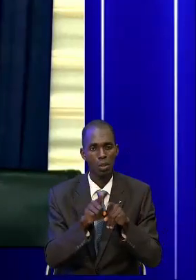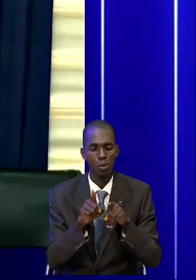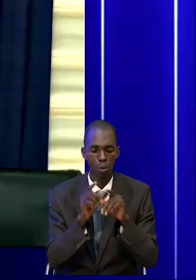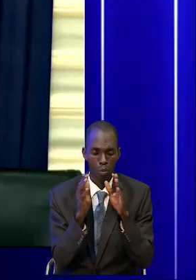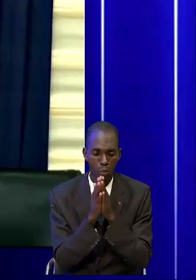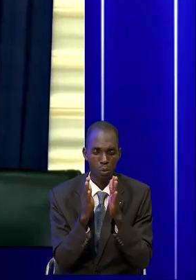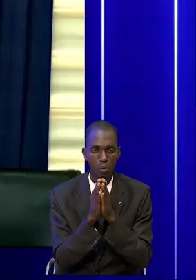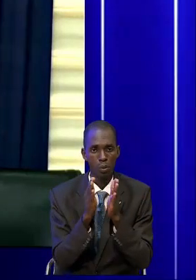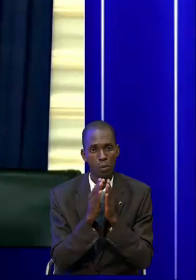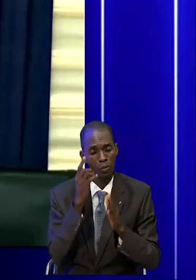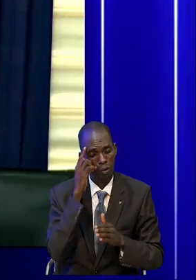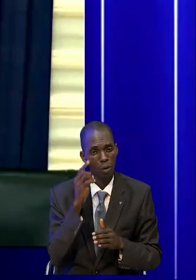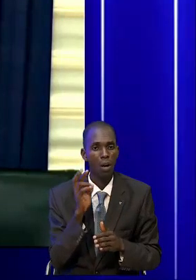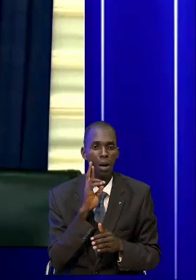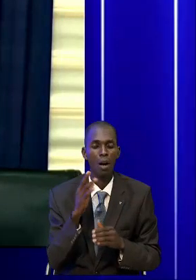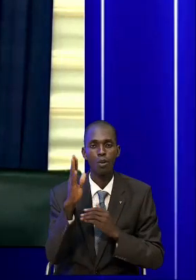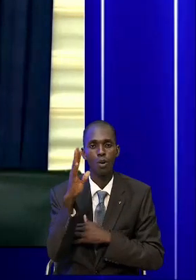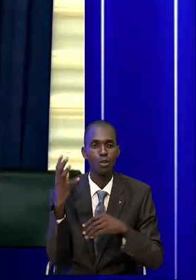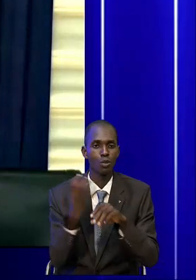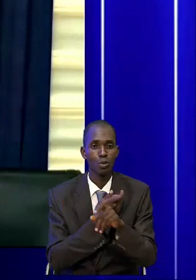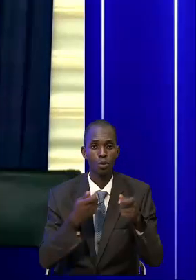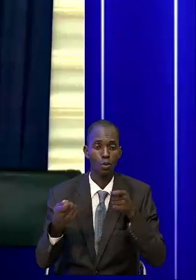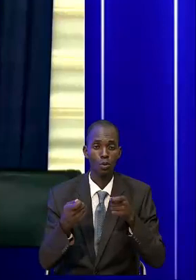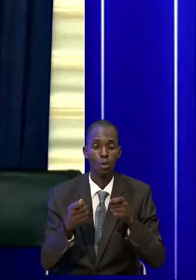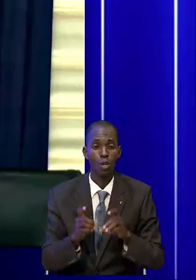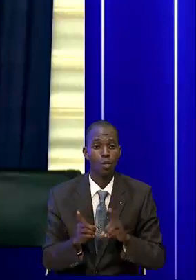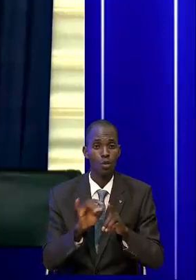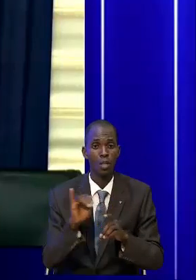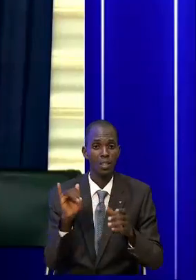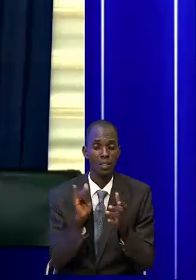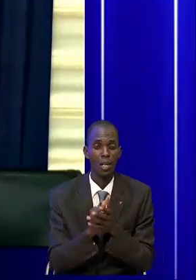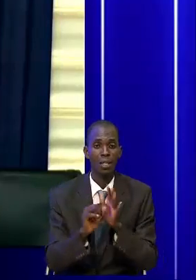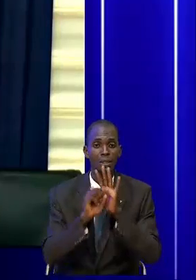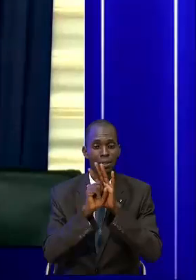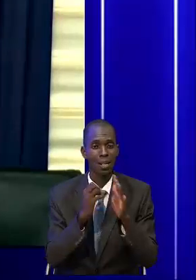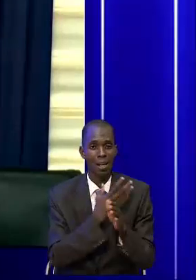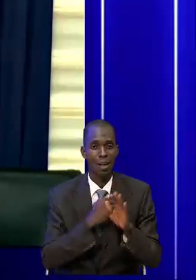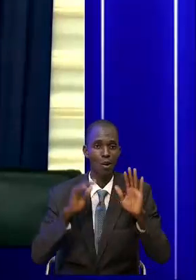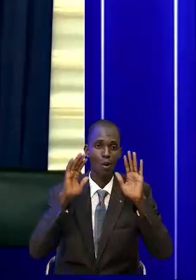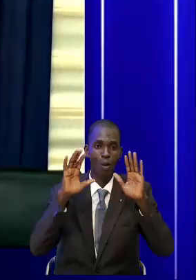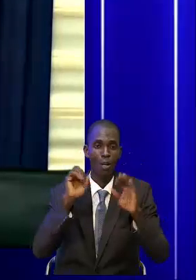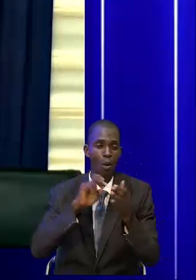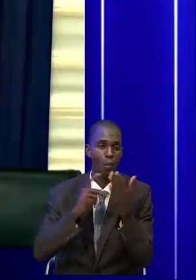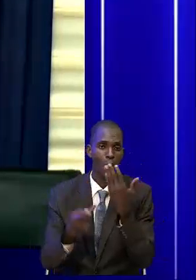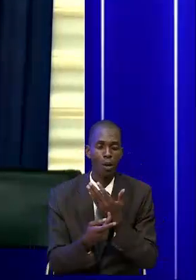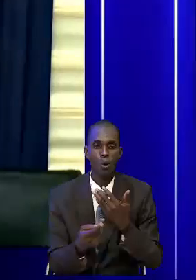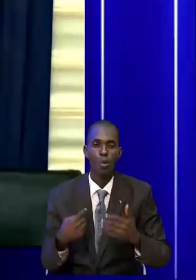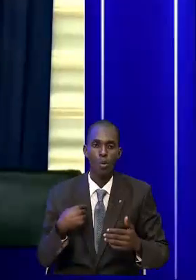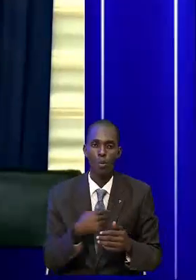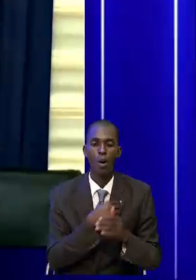pray, and leader, they are praying. God took control. During